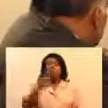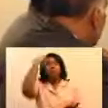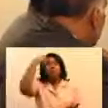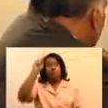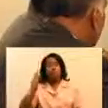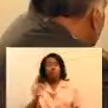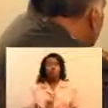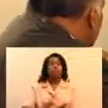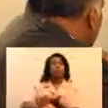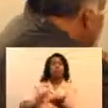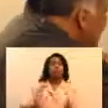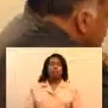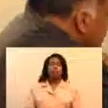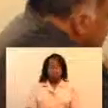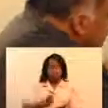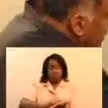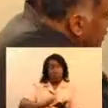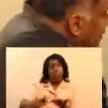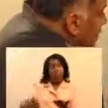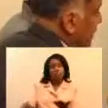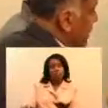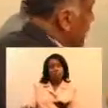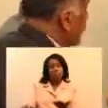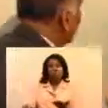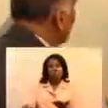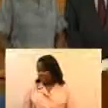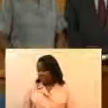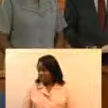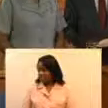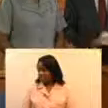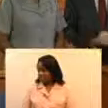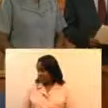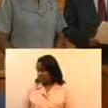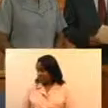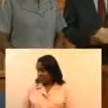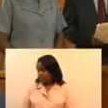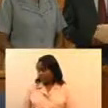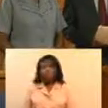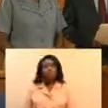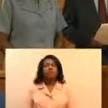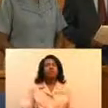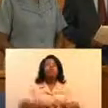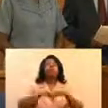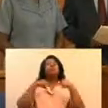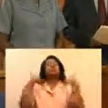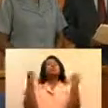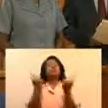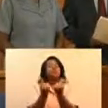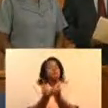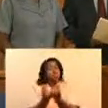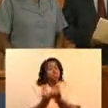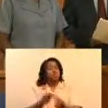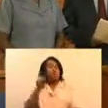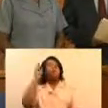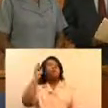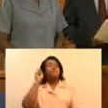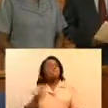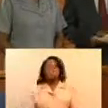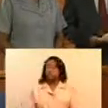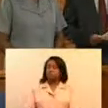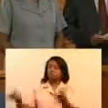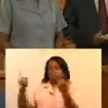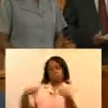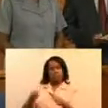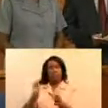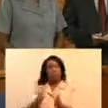destroy any notes taken of the proceedings. When the parties next appear in court, they will inform